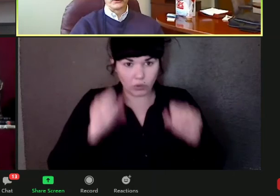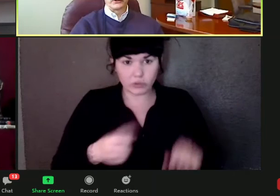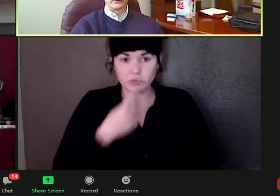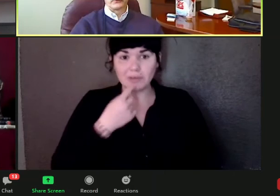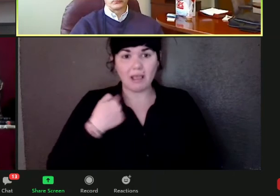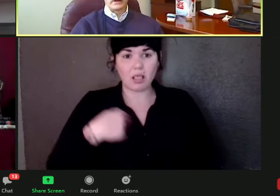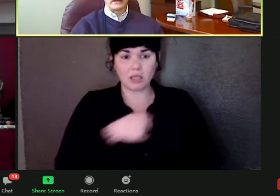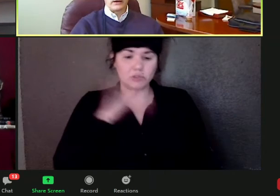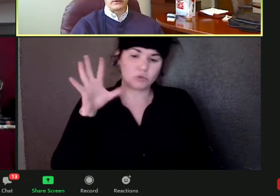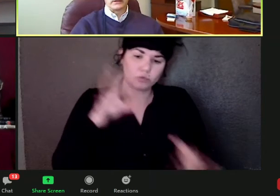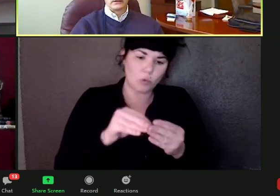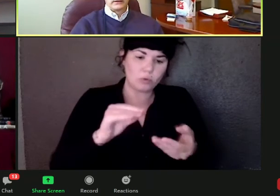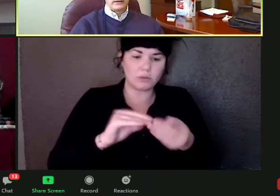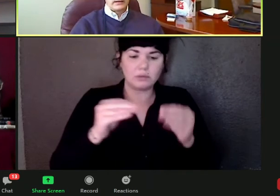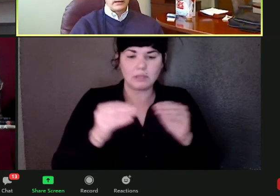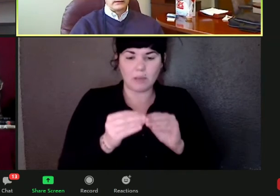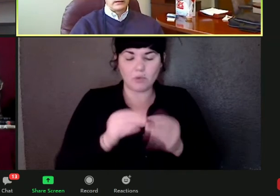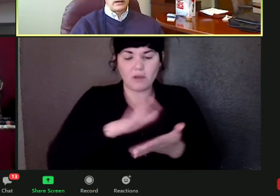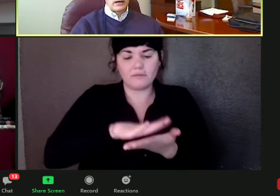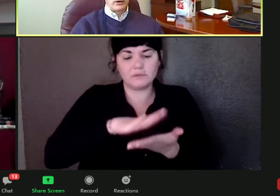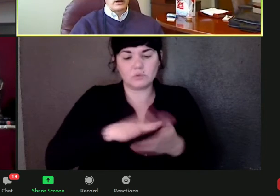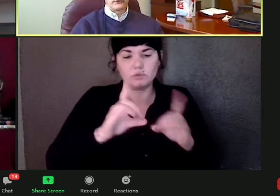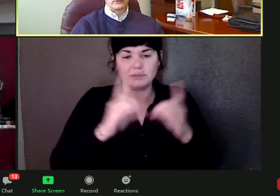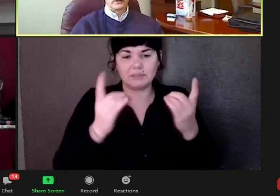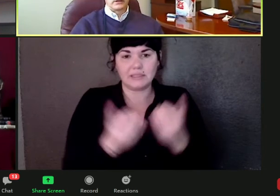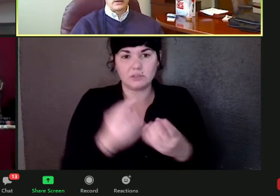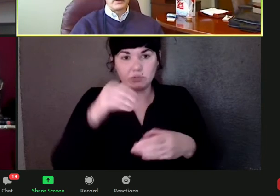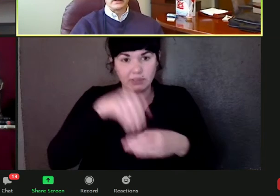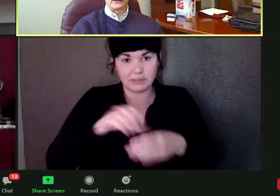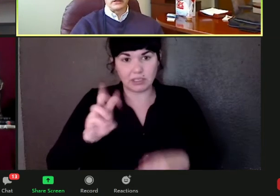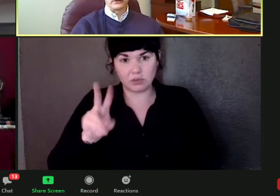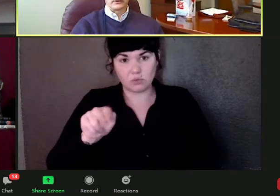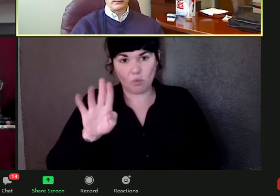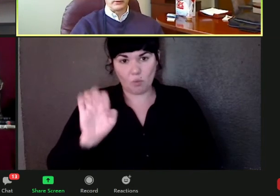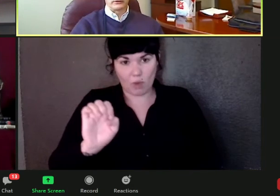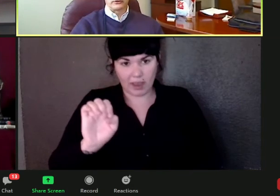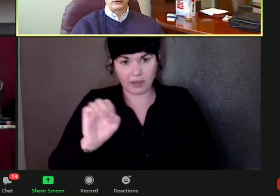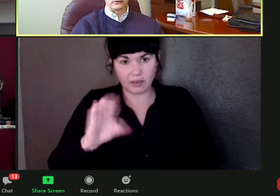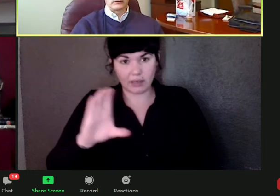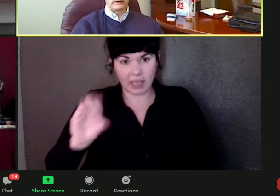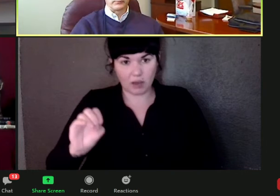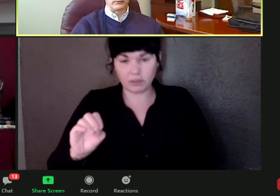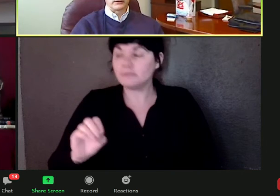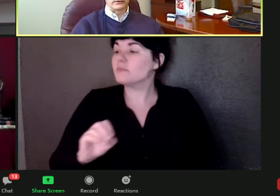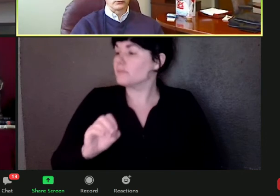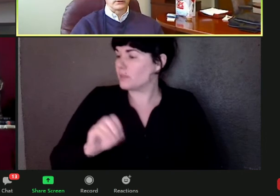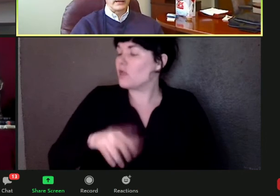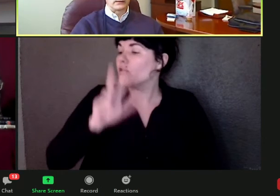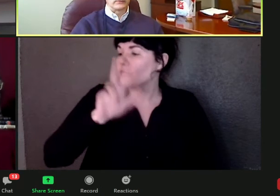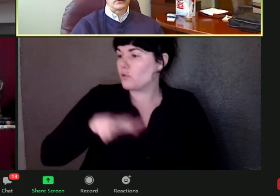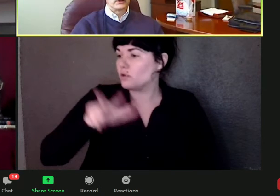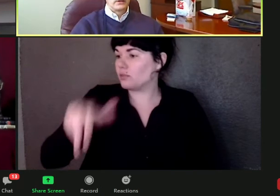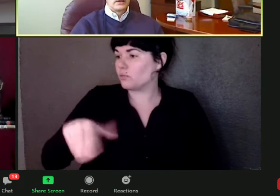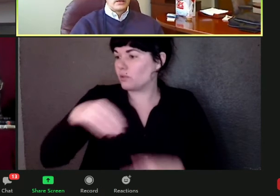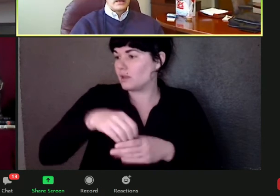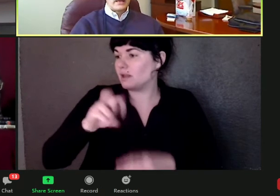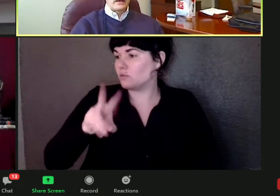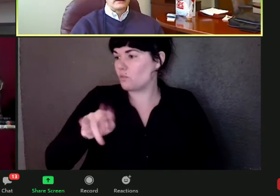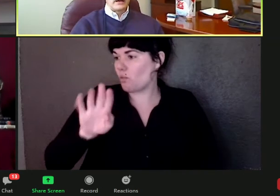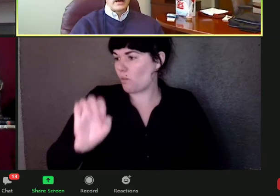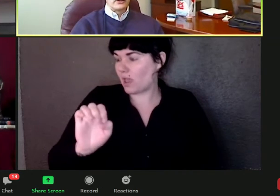school systems in Wayne County and about 100 PSAs, public charter, public school academies.